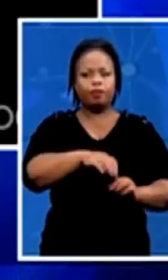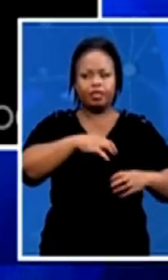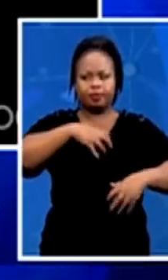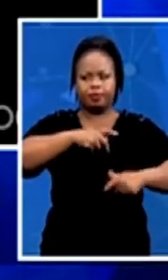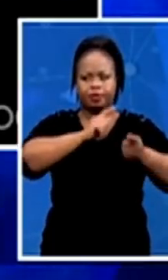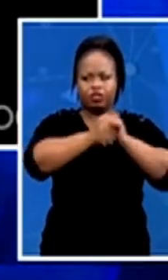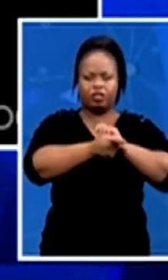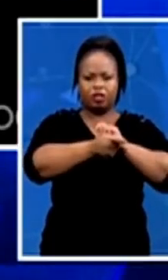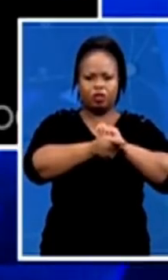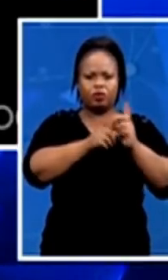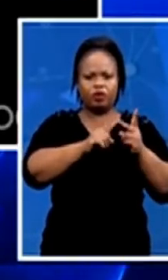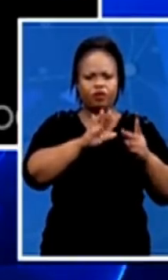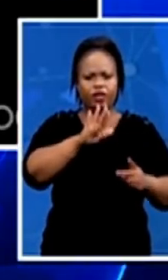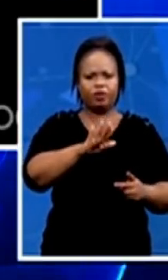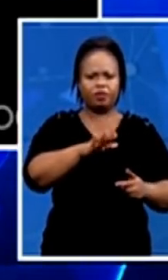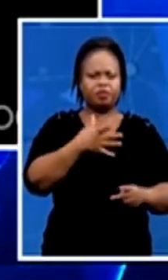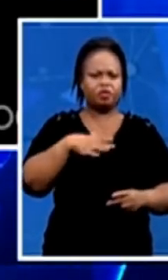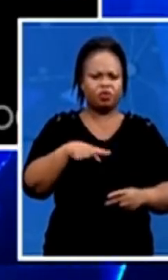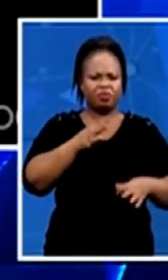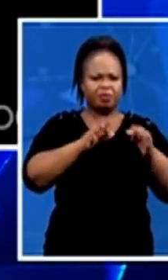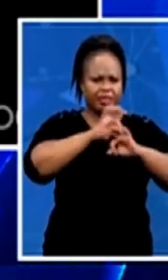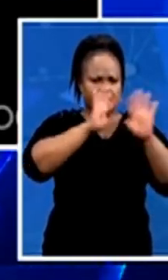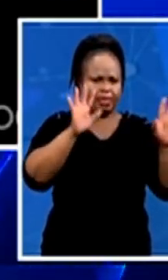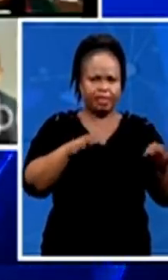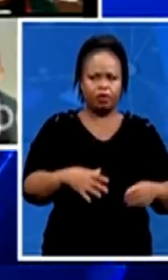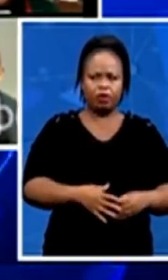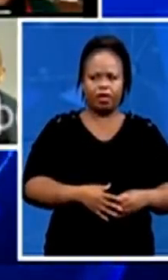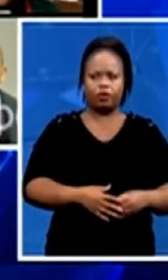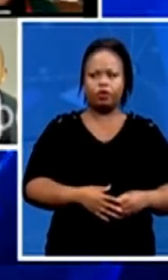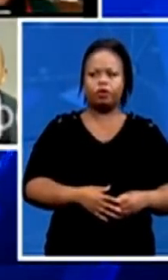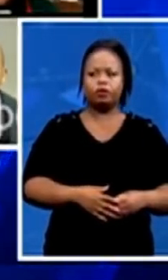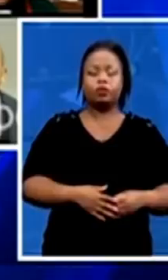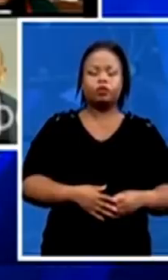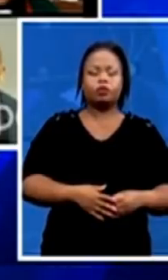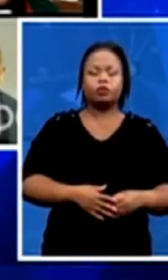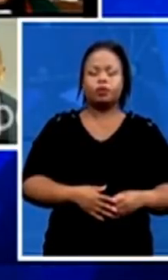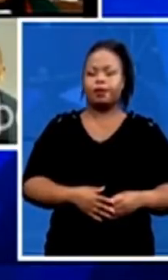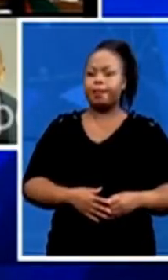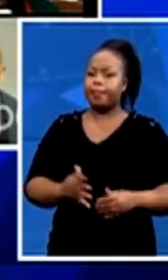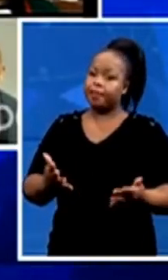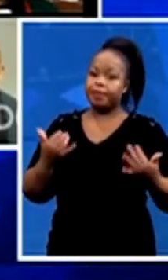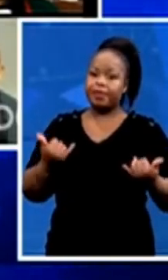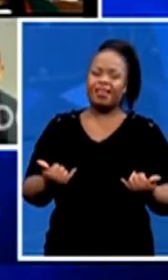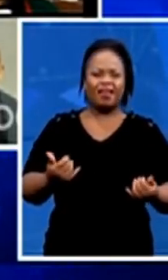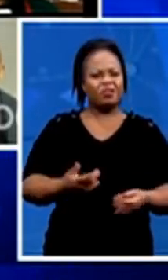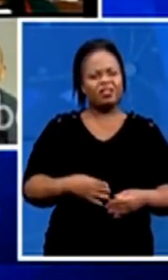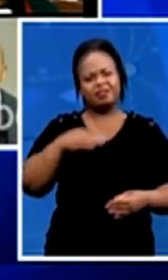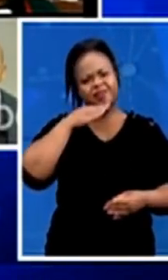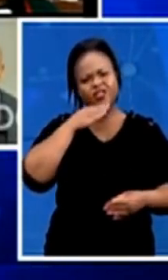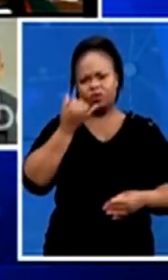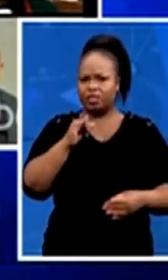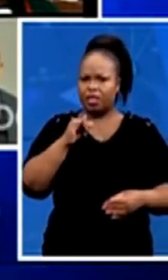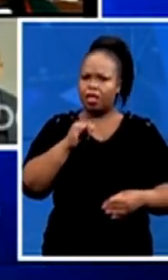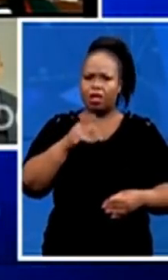clear. Yes, the answer is yes, Justice Machit. Yes. So ultimately, we are still looking at Rule 42, modified